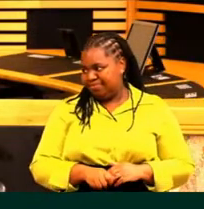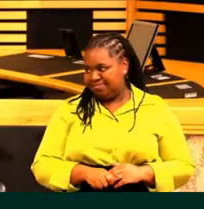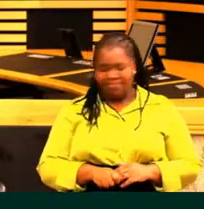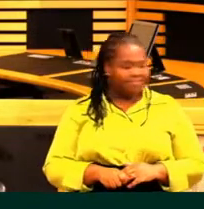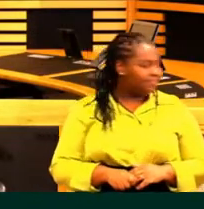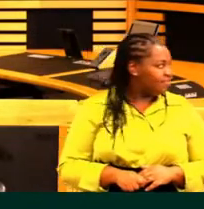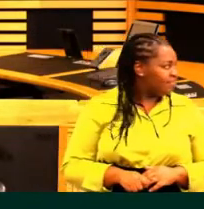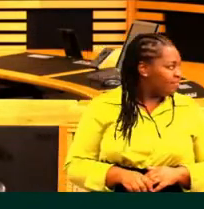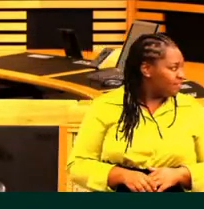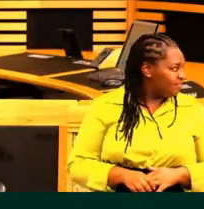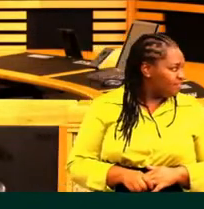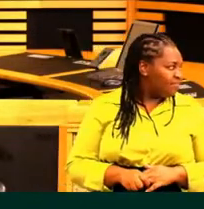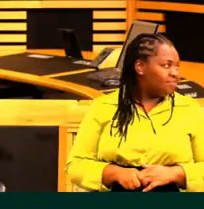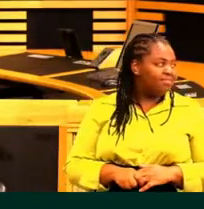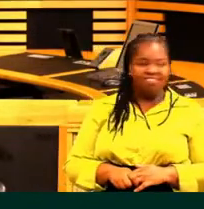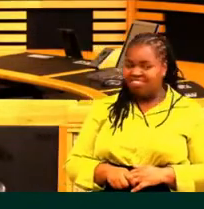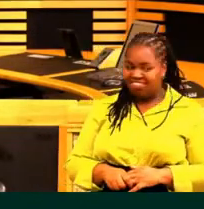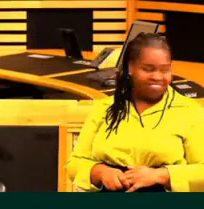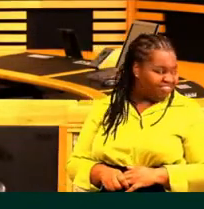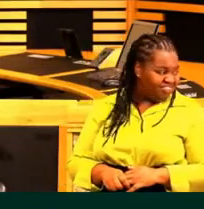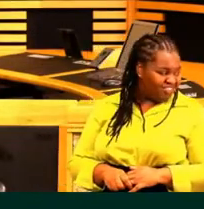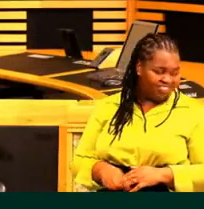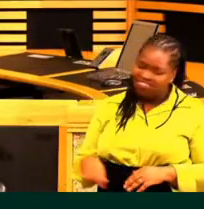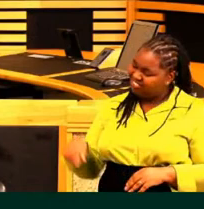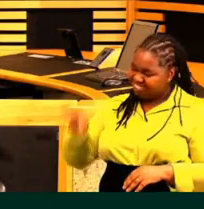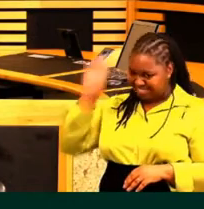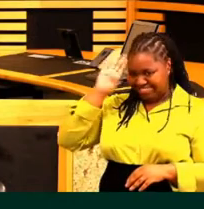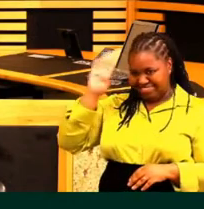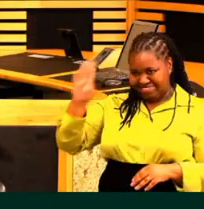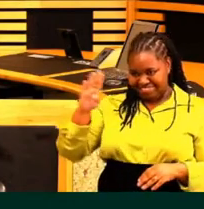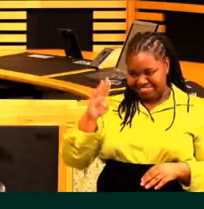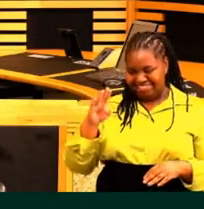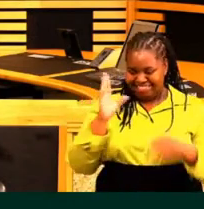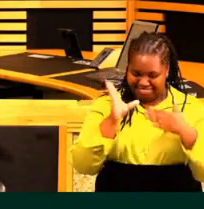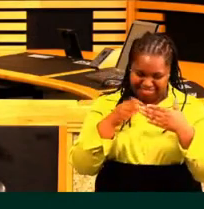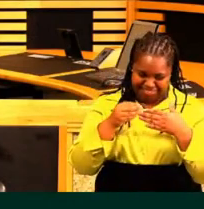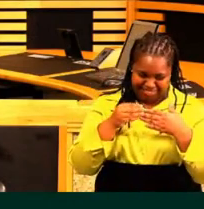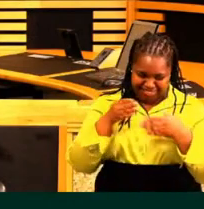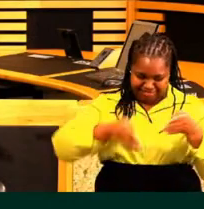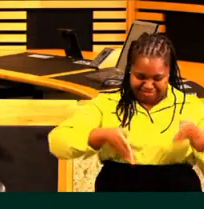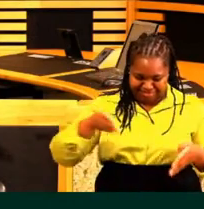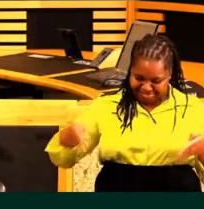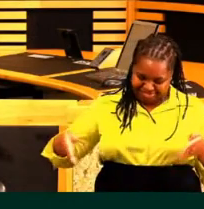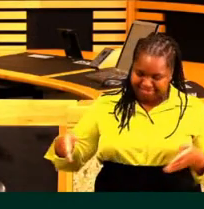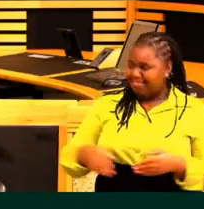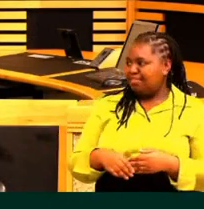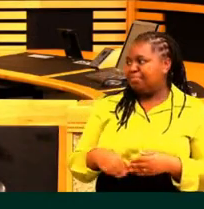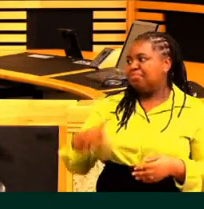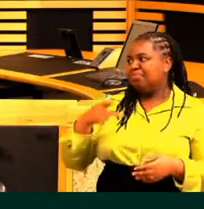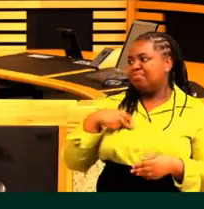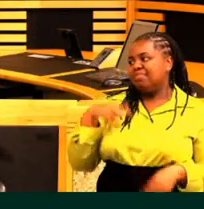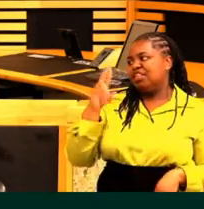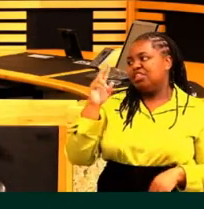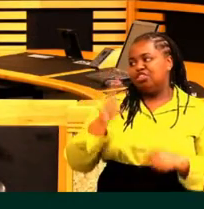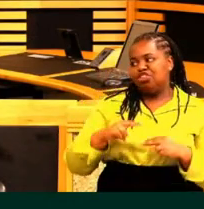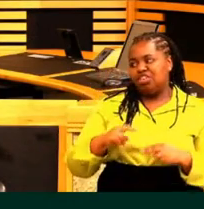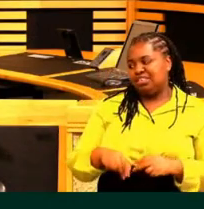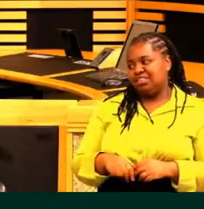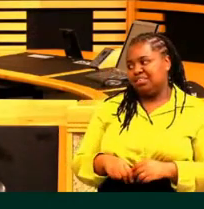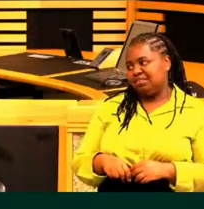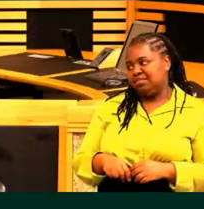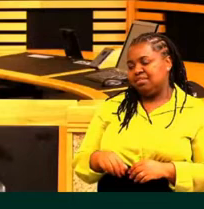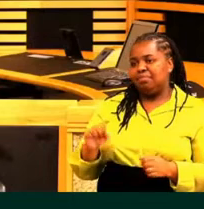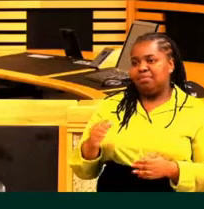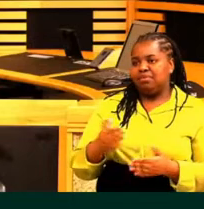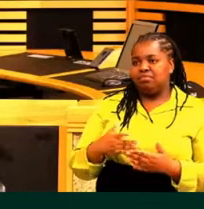and also create all honorable members is also our guests mine is very short and it is